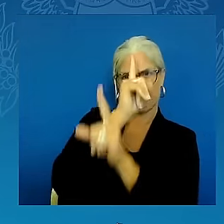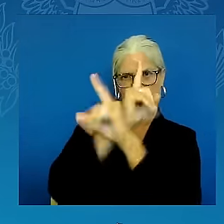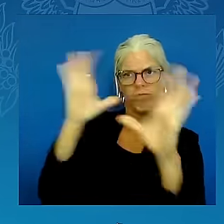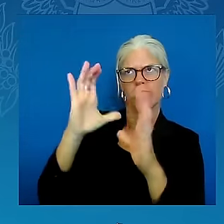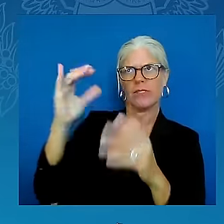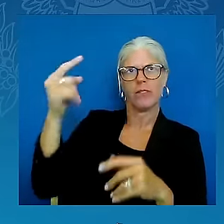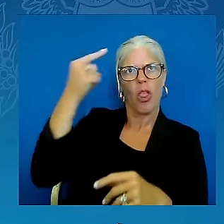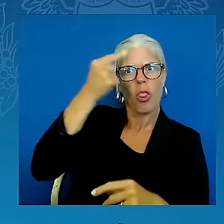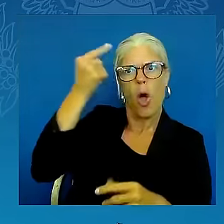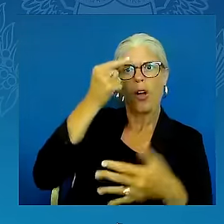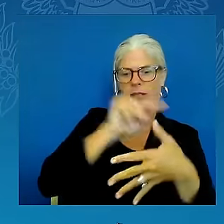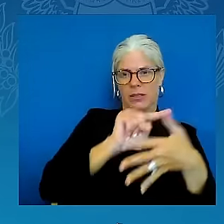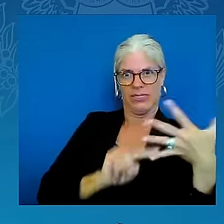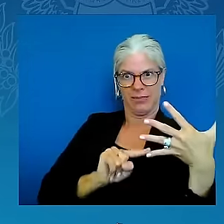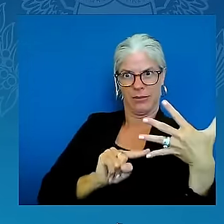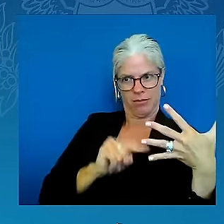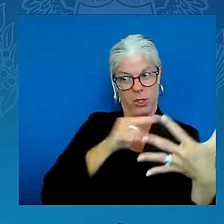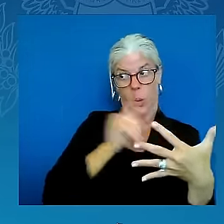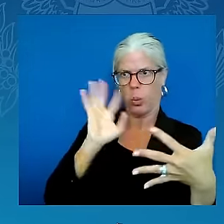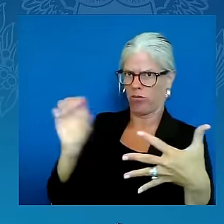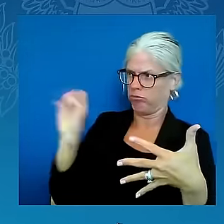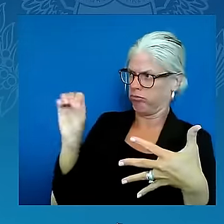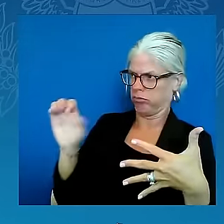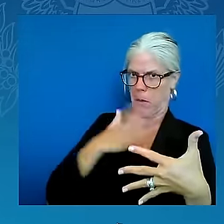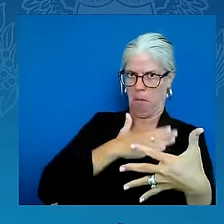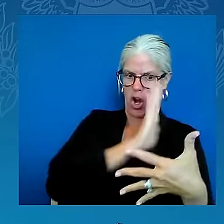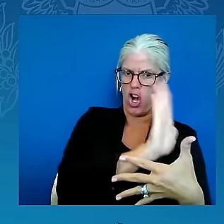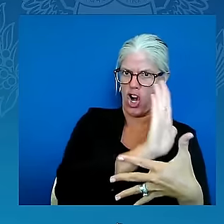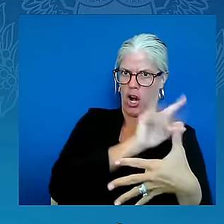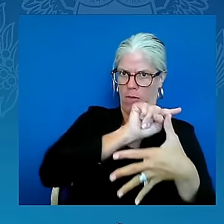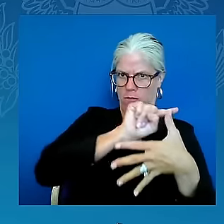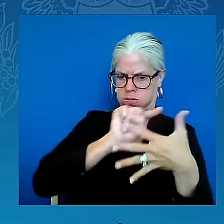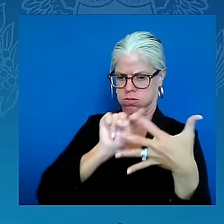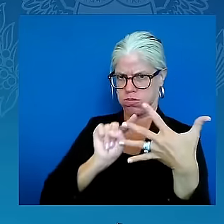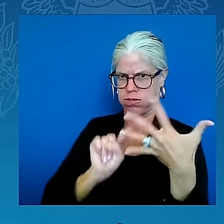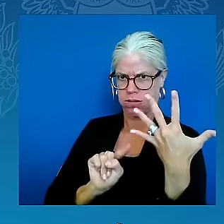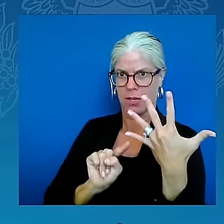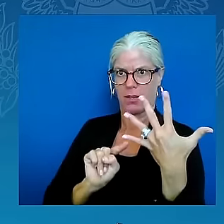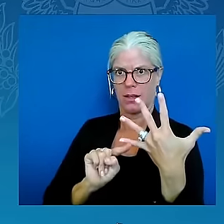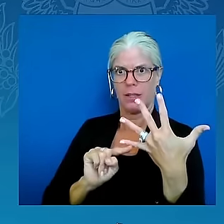exactly what she needed you to do to help her get it done.